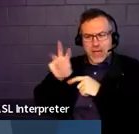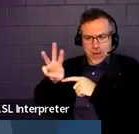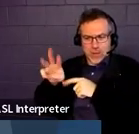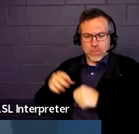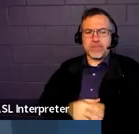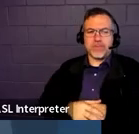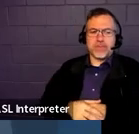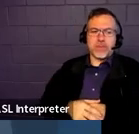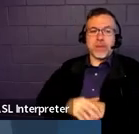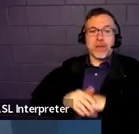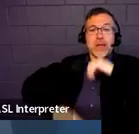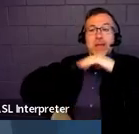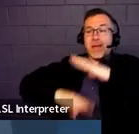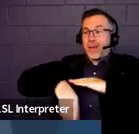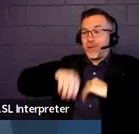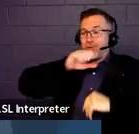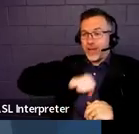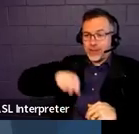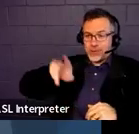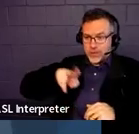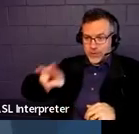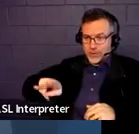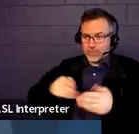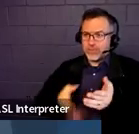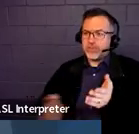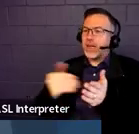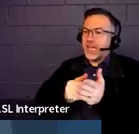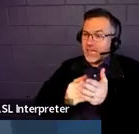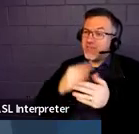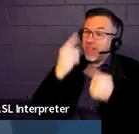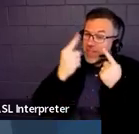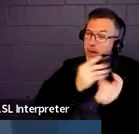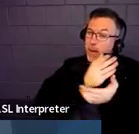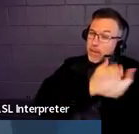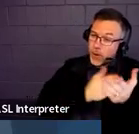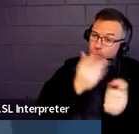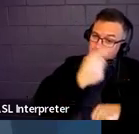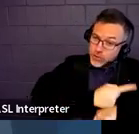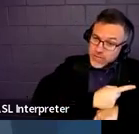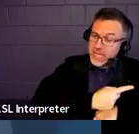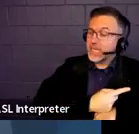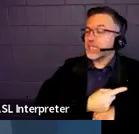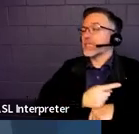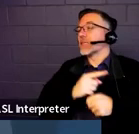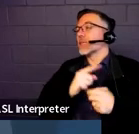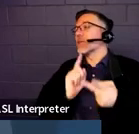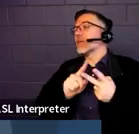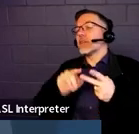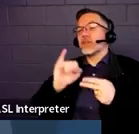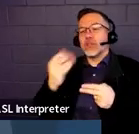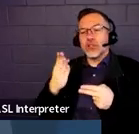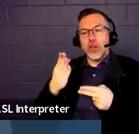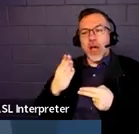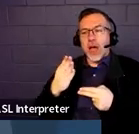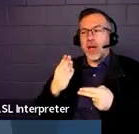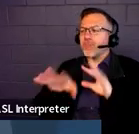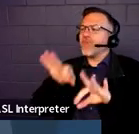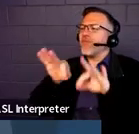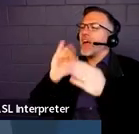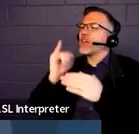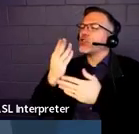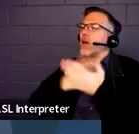Up to the age of 22, again, we can think of partial days. We can think of job programs. We